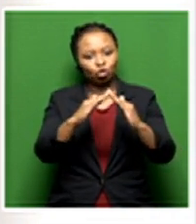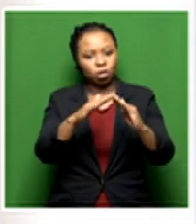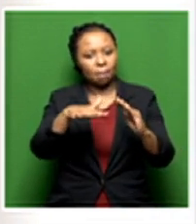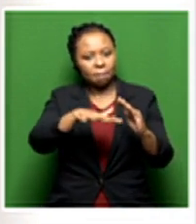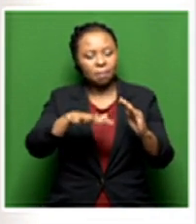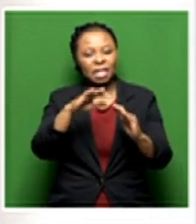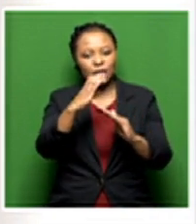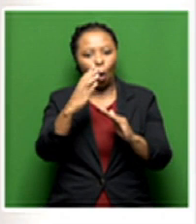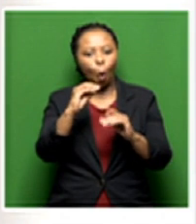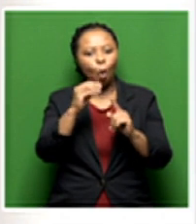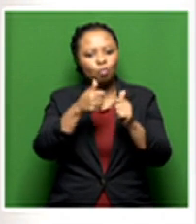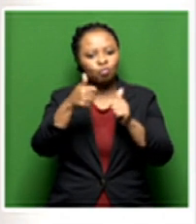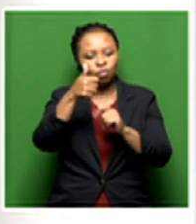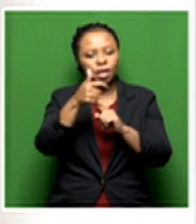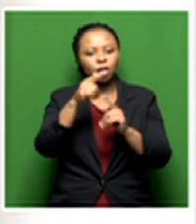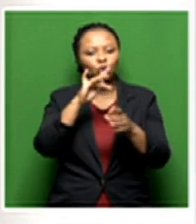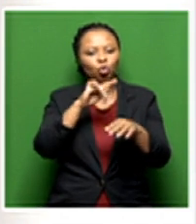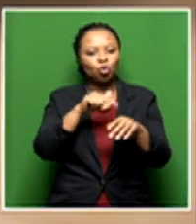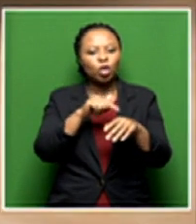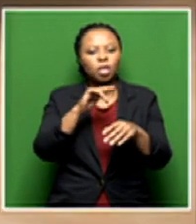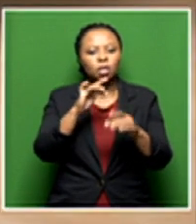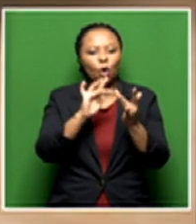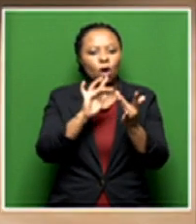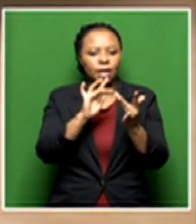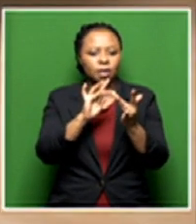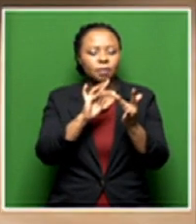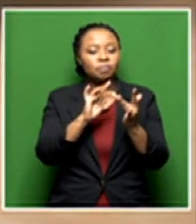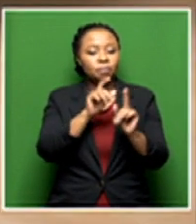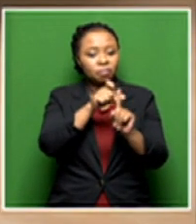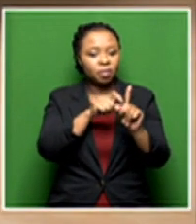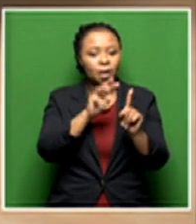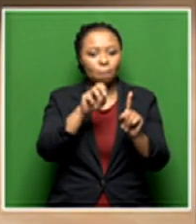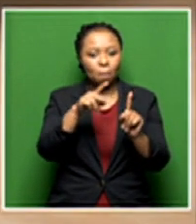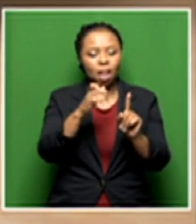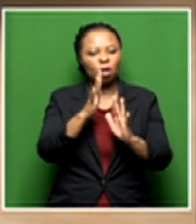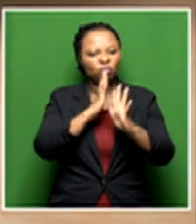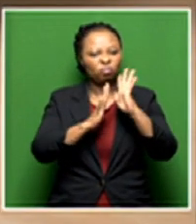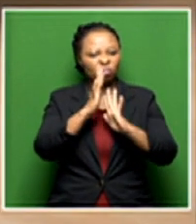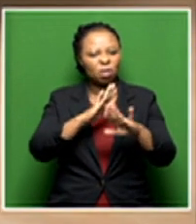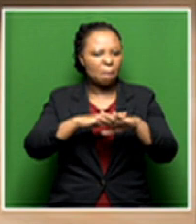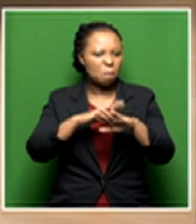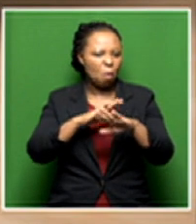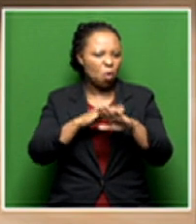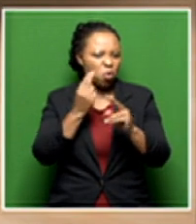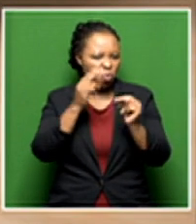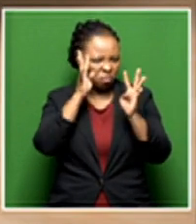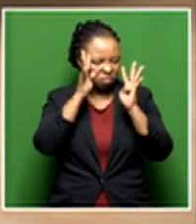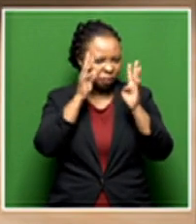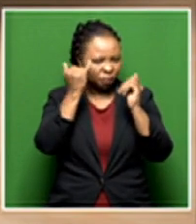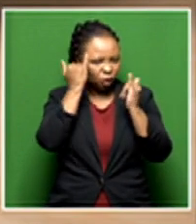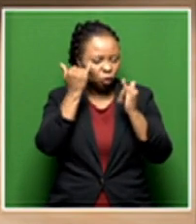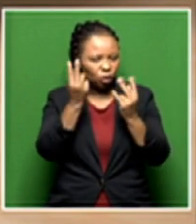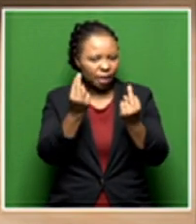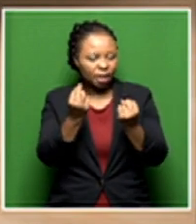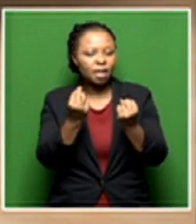and founder of Dot Connect Electronics, Mpumelelo Mahlangu, joins us this morning to share more about his new invention, his